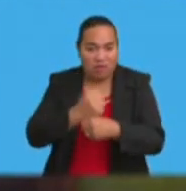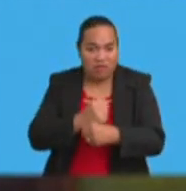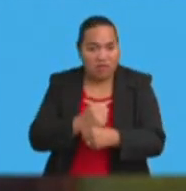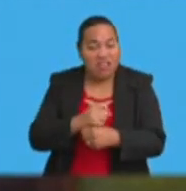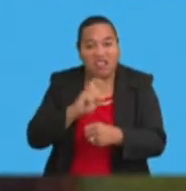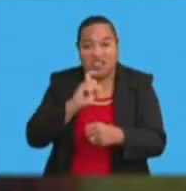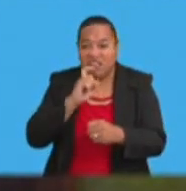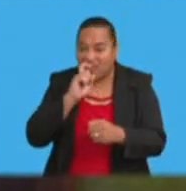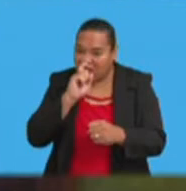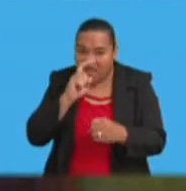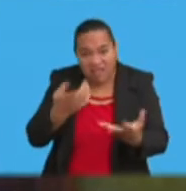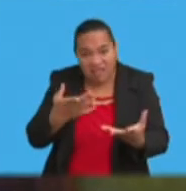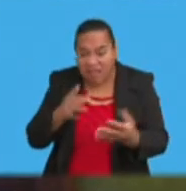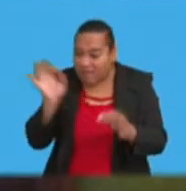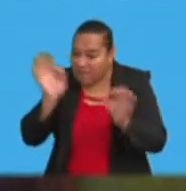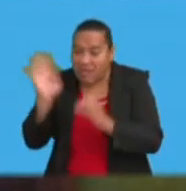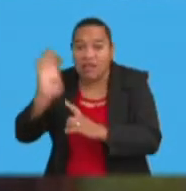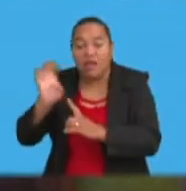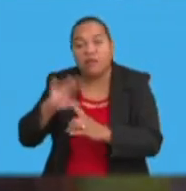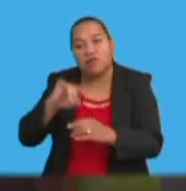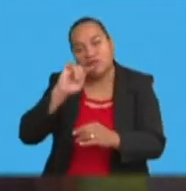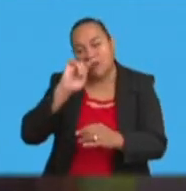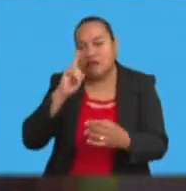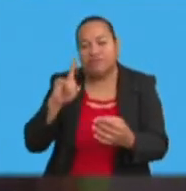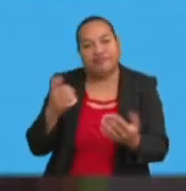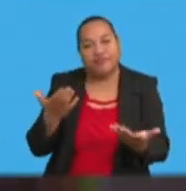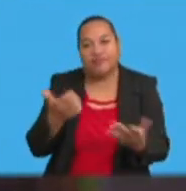able to get what you want out of it.